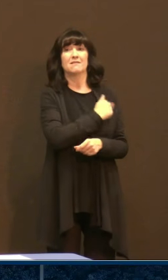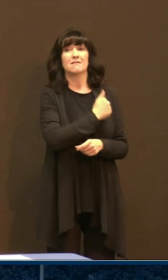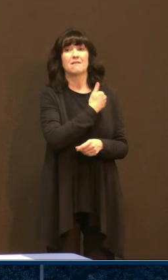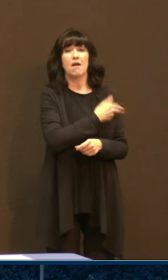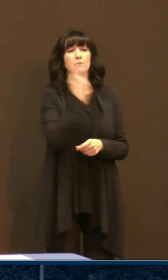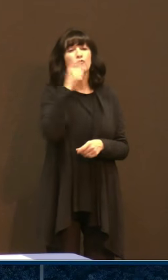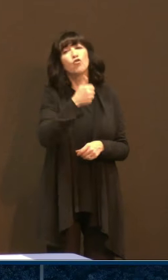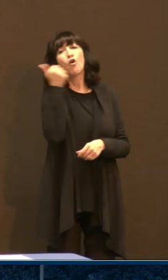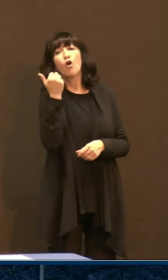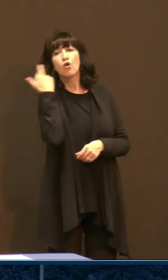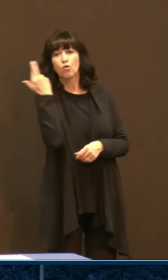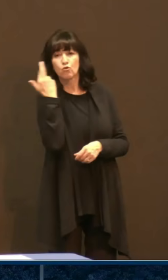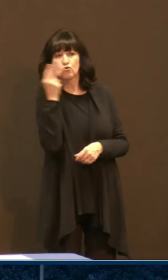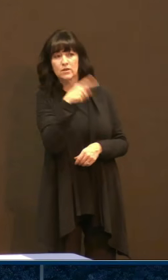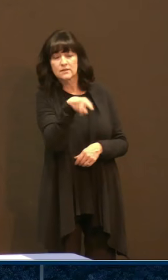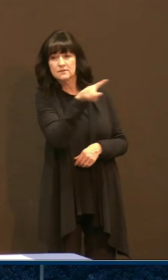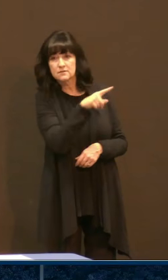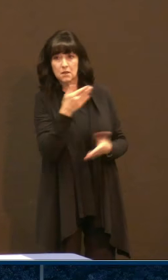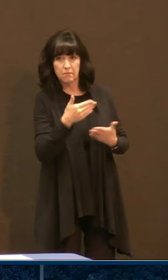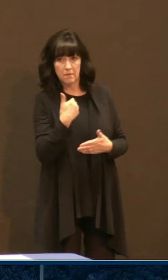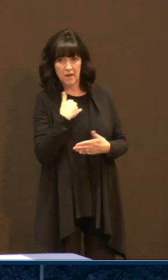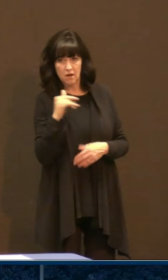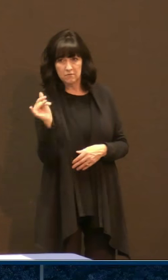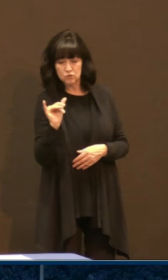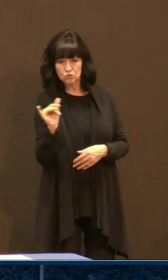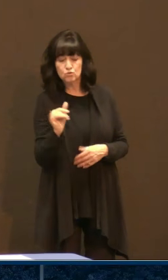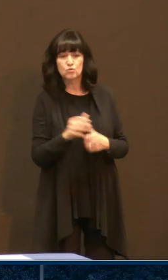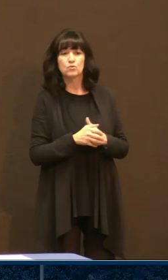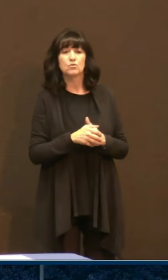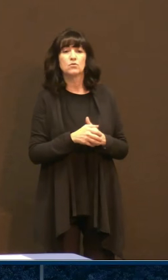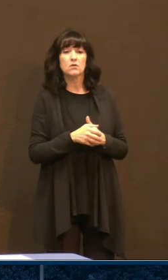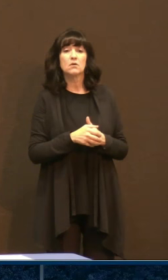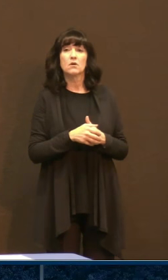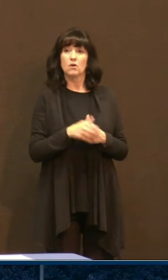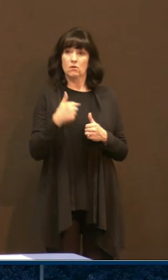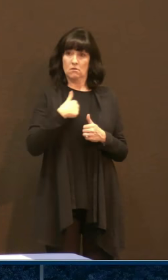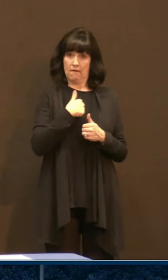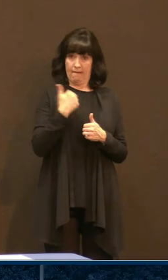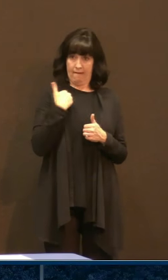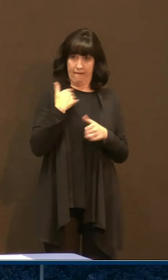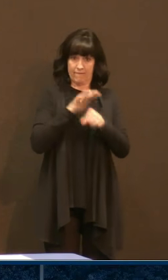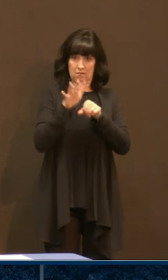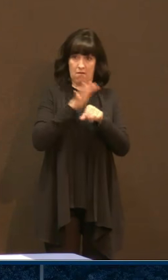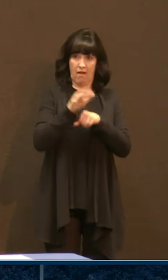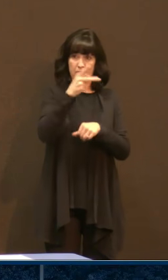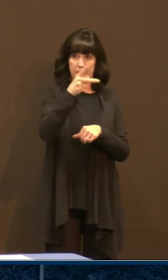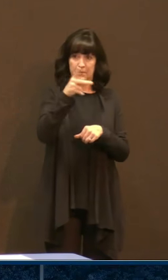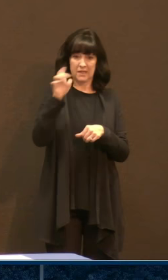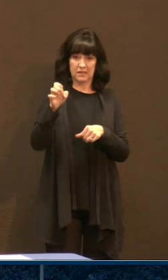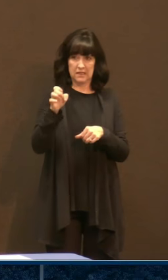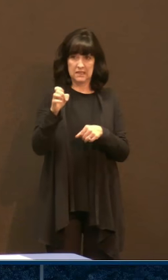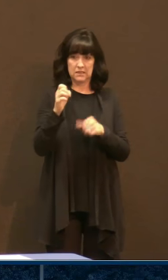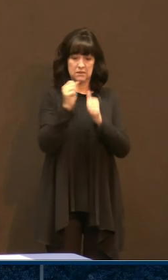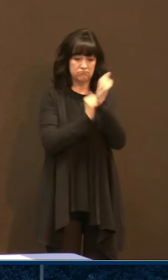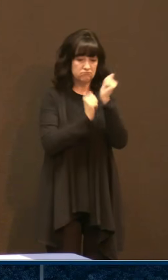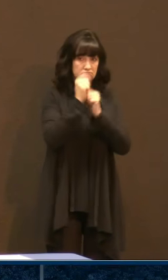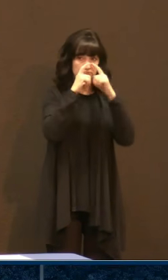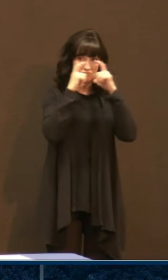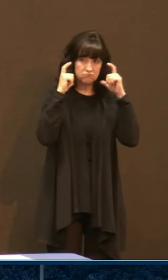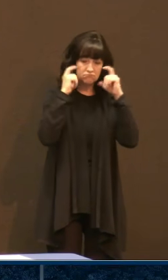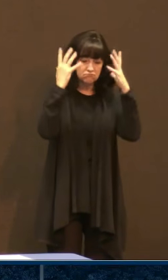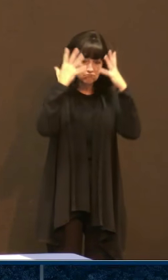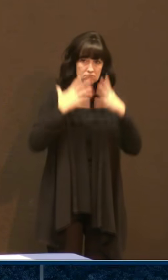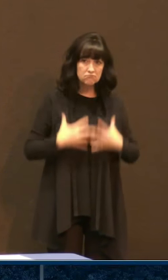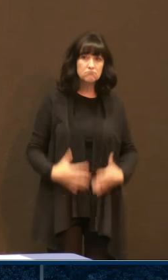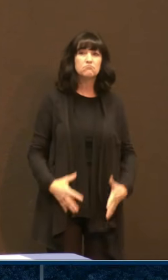well, do we have enough PPE? Do we have hospital capacity are also important indicators. So all that has to